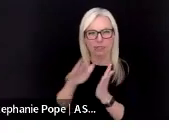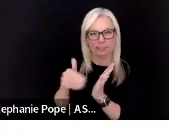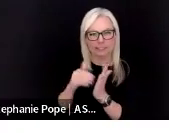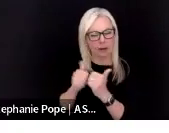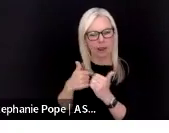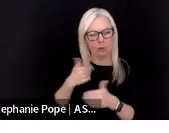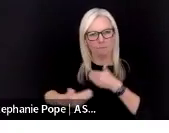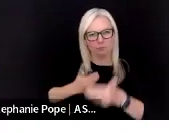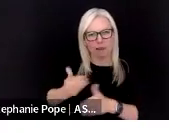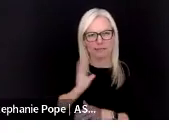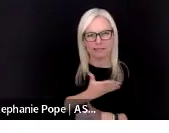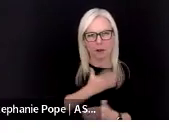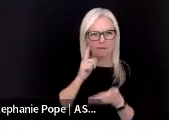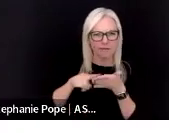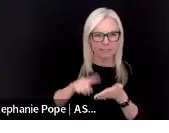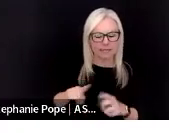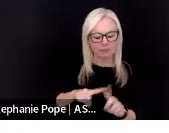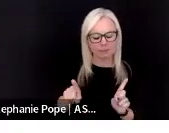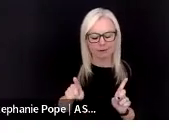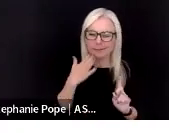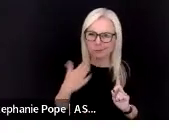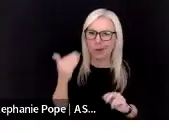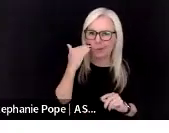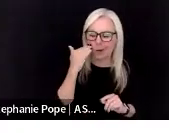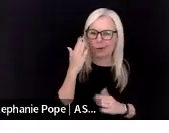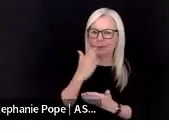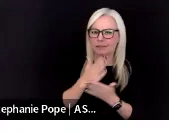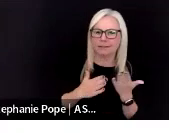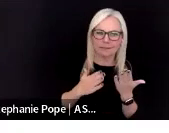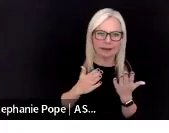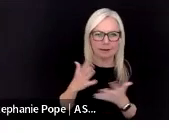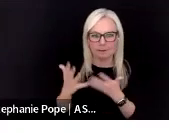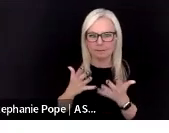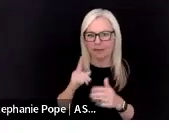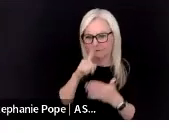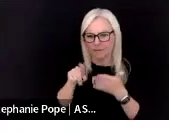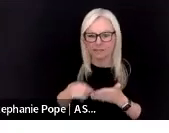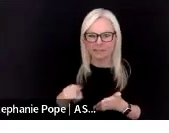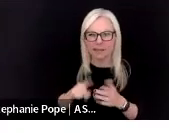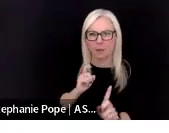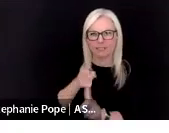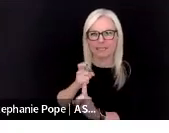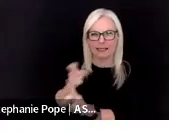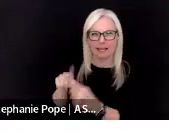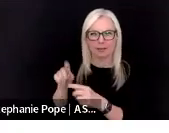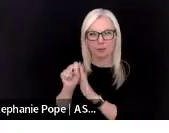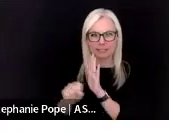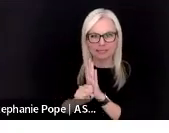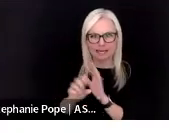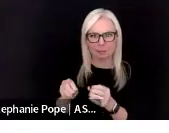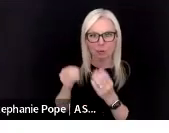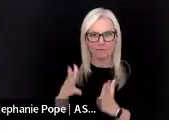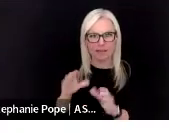investigations. But I think it's well known that some of our investigations, our less serious investigations, are delegated to state and provider agencies while they